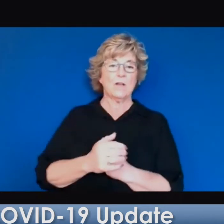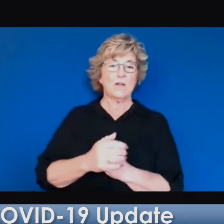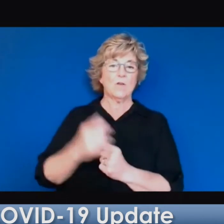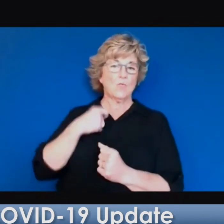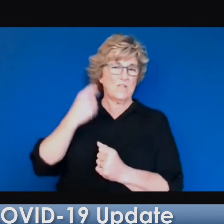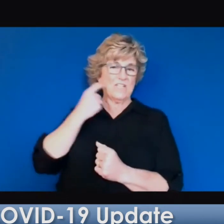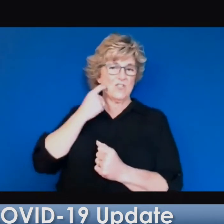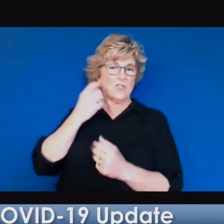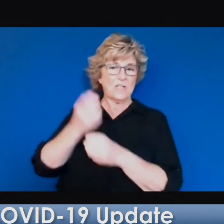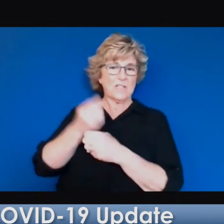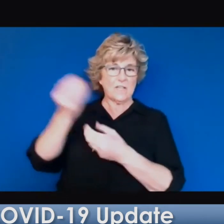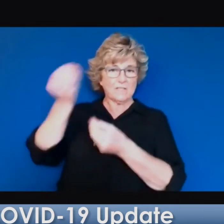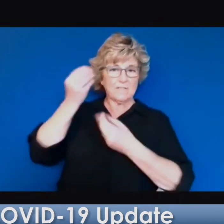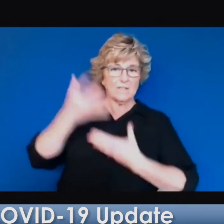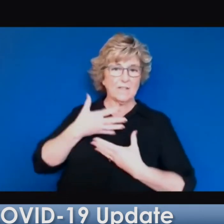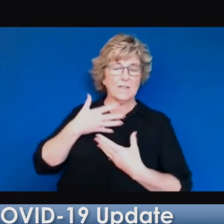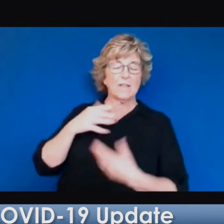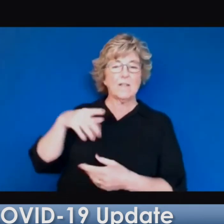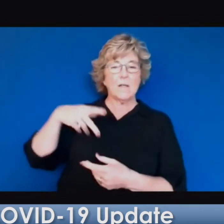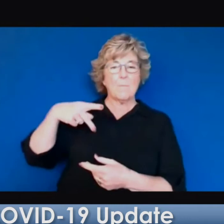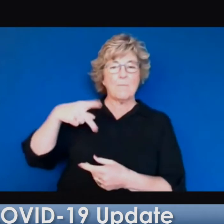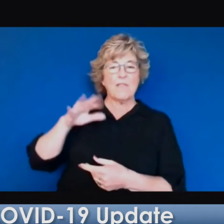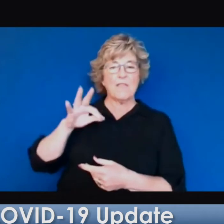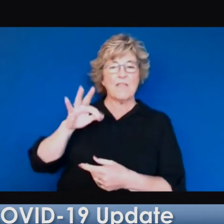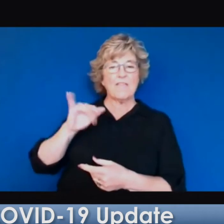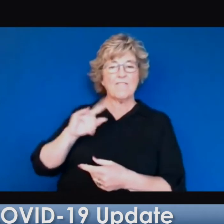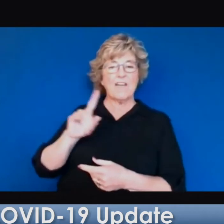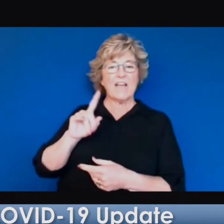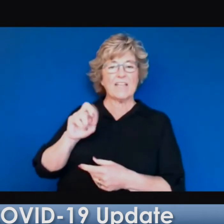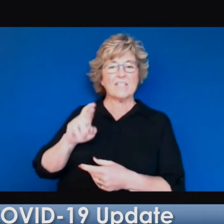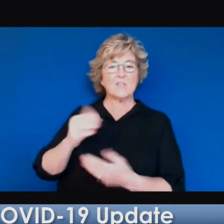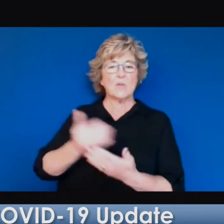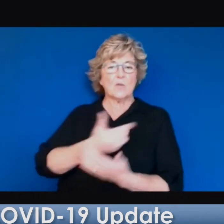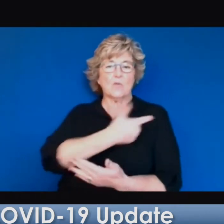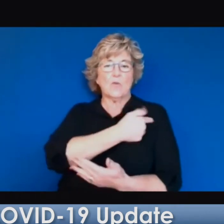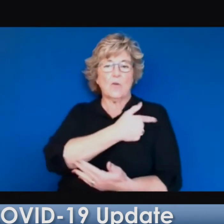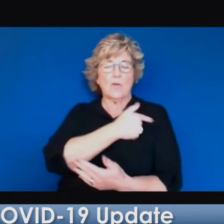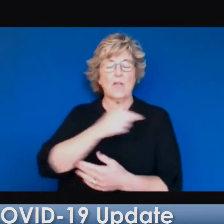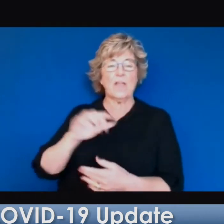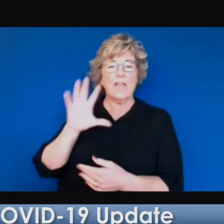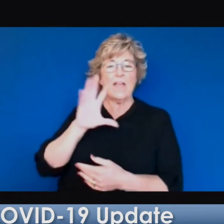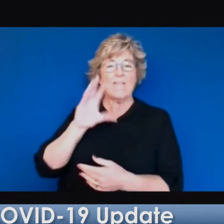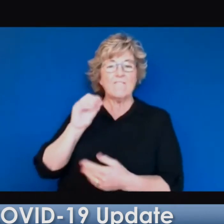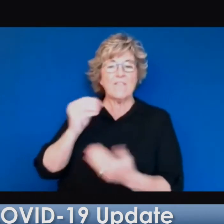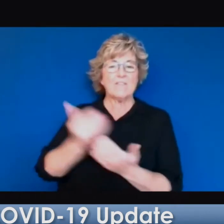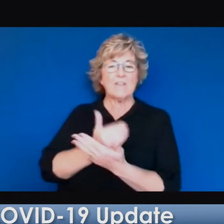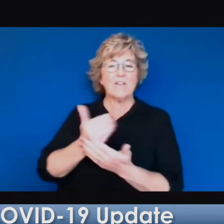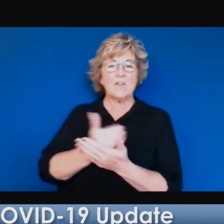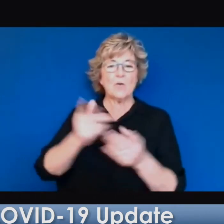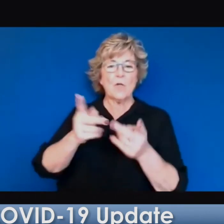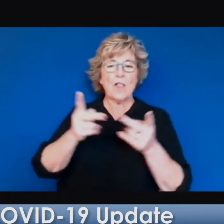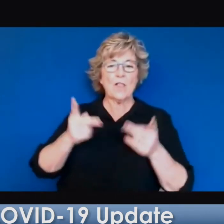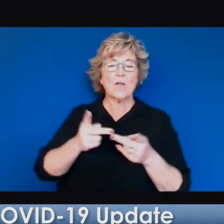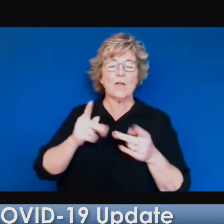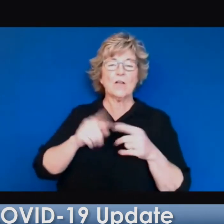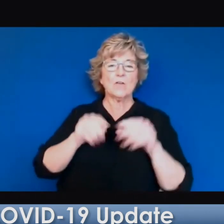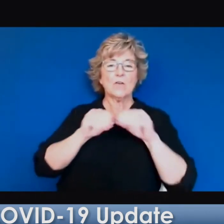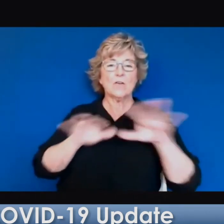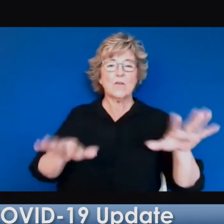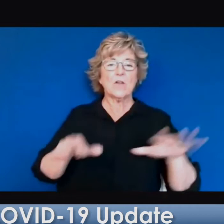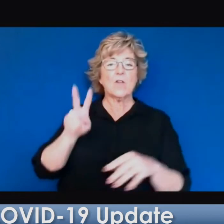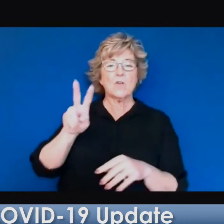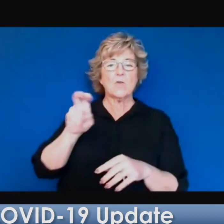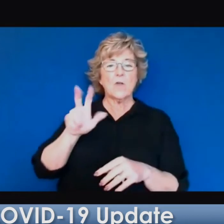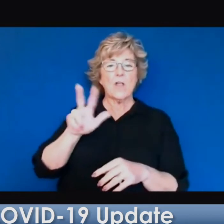about Pfizer, now 50 locations where the next the tranche of that vaccine,